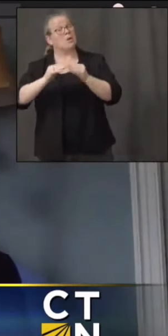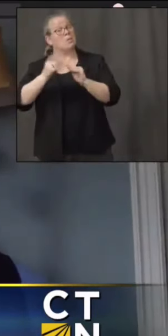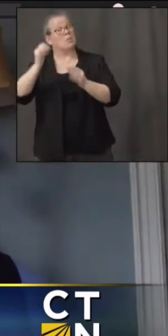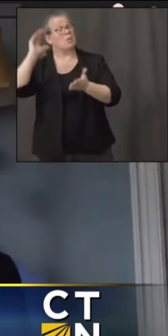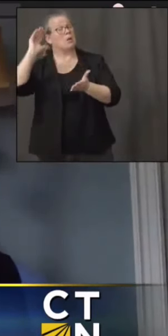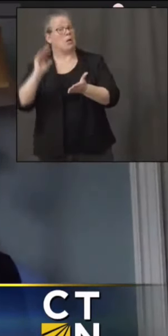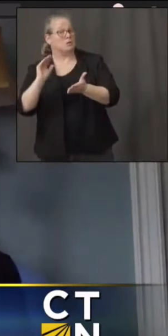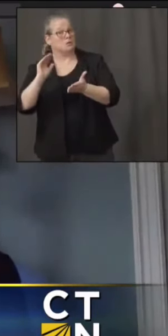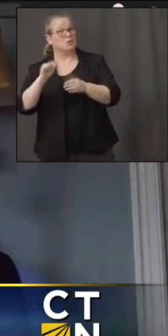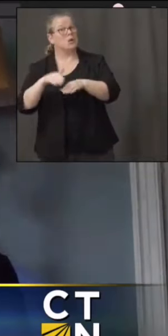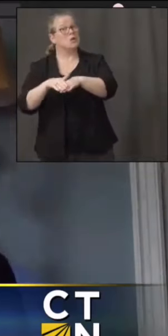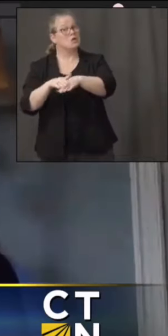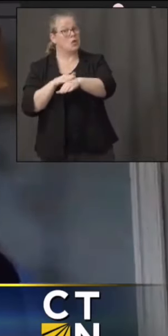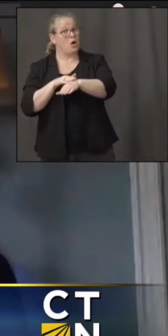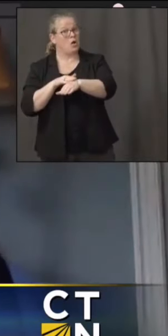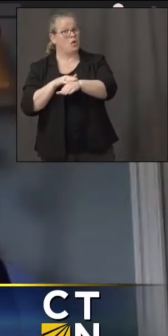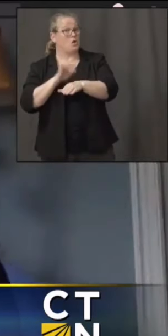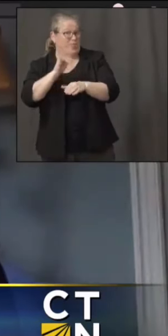to,